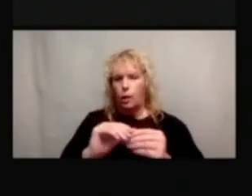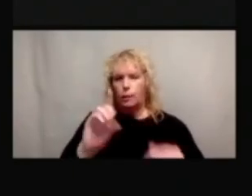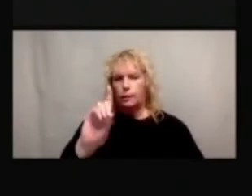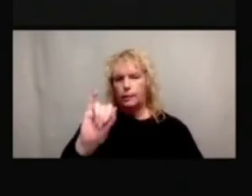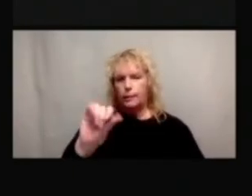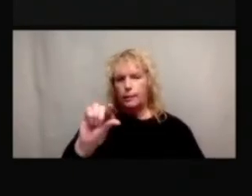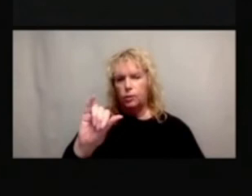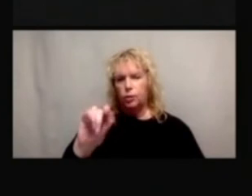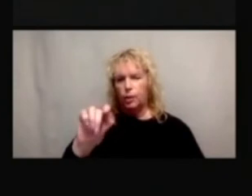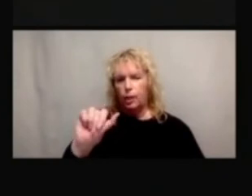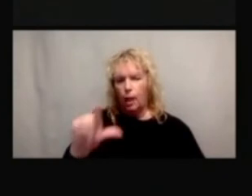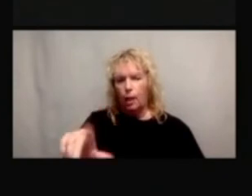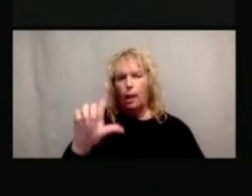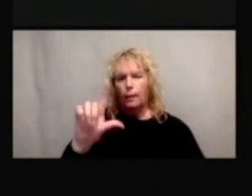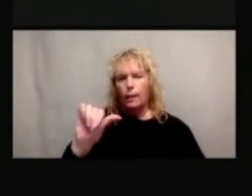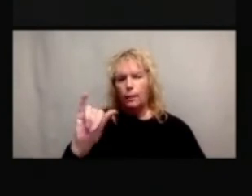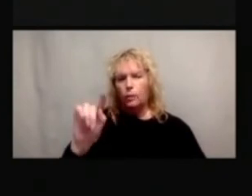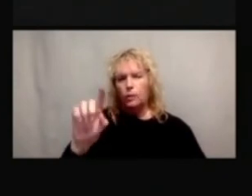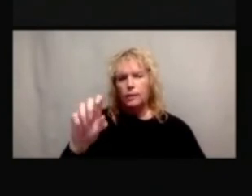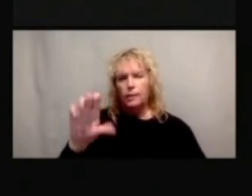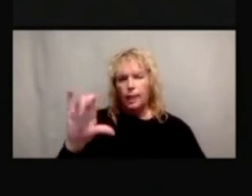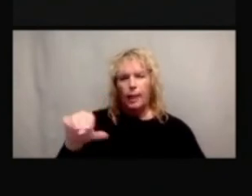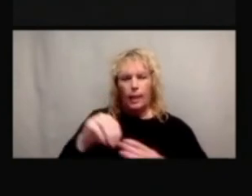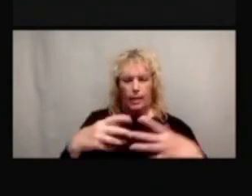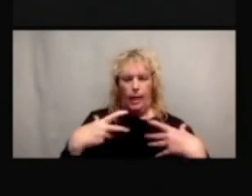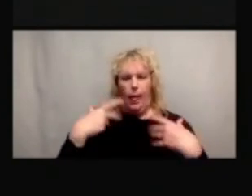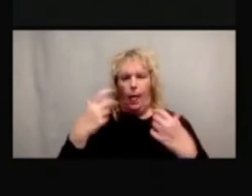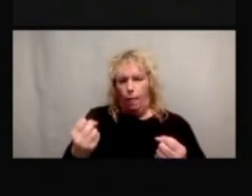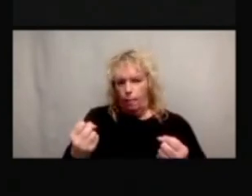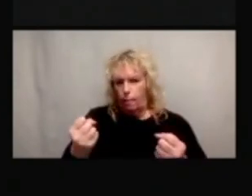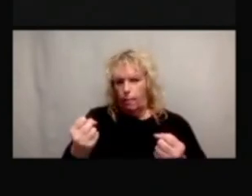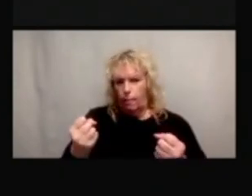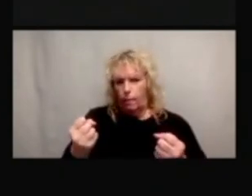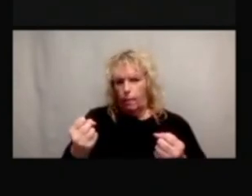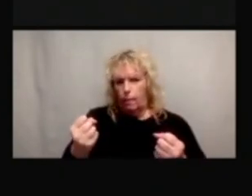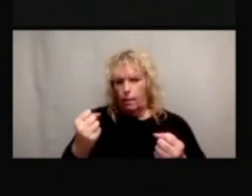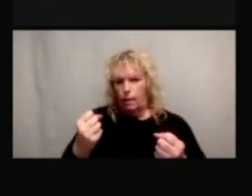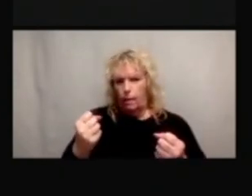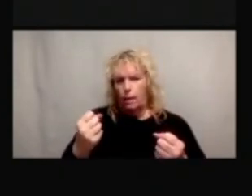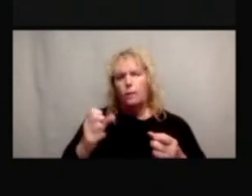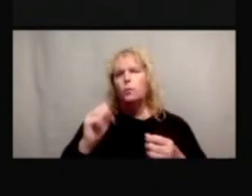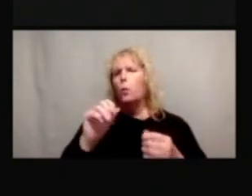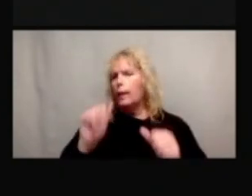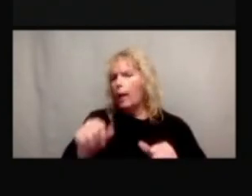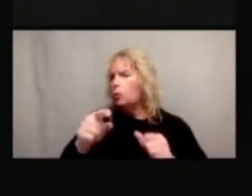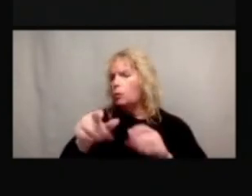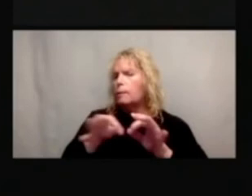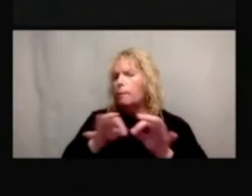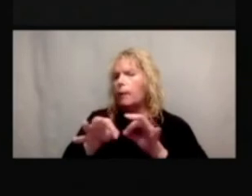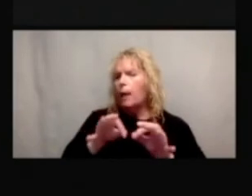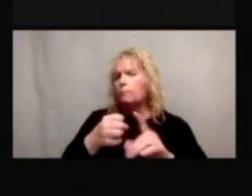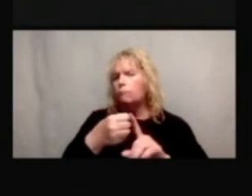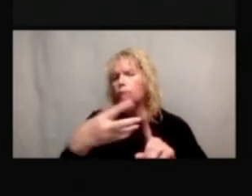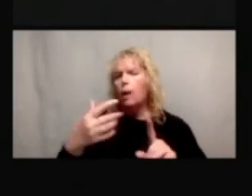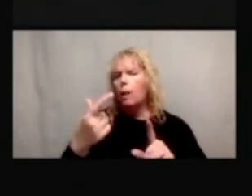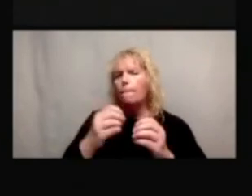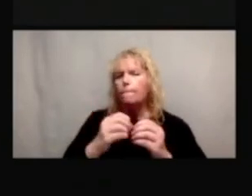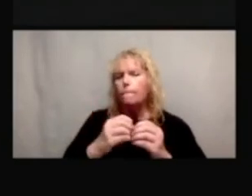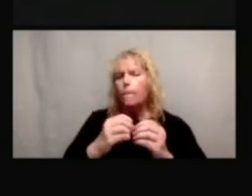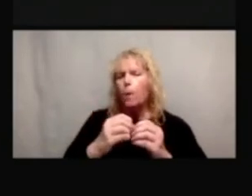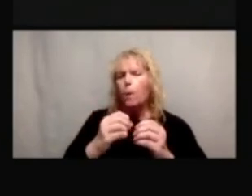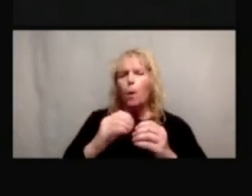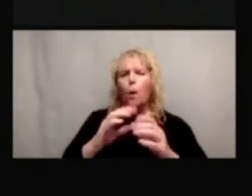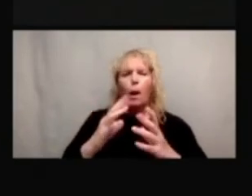a health context. So if you could say a little bit about this from your perspective, do you think that people